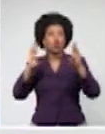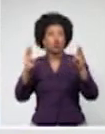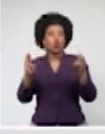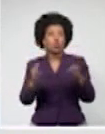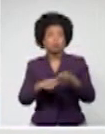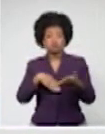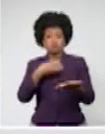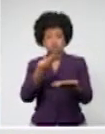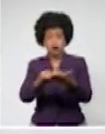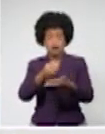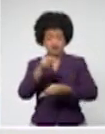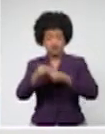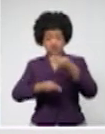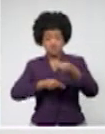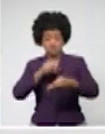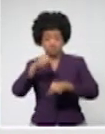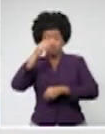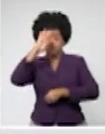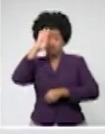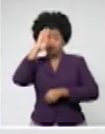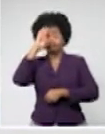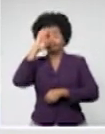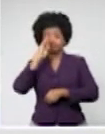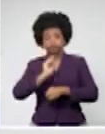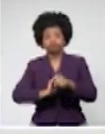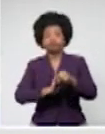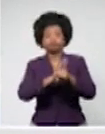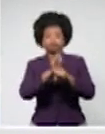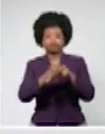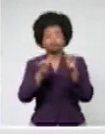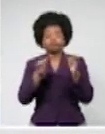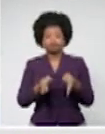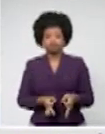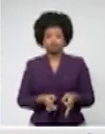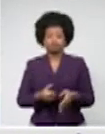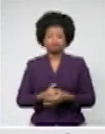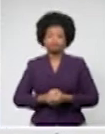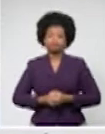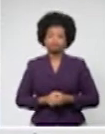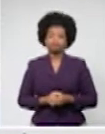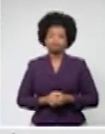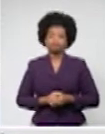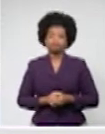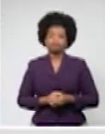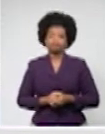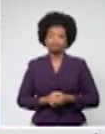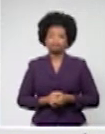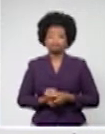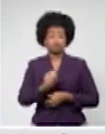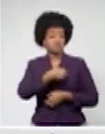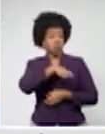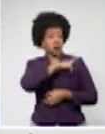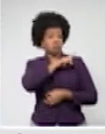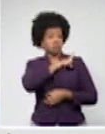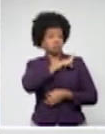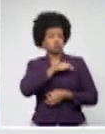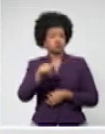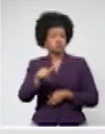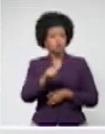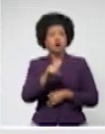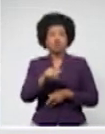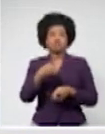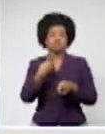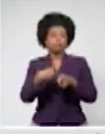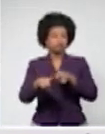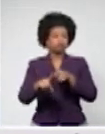COVID-19. Yesterday, as in previous days, and considering the epidemiological complexity, the entire country collected